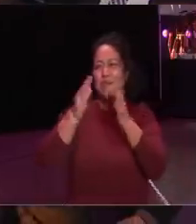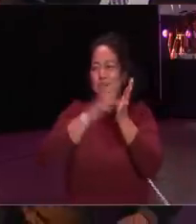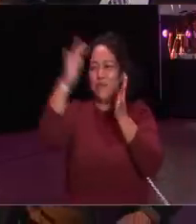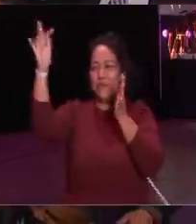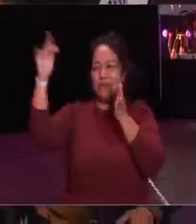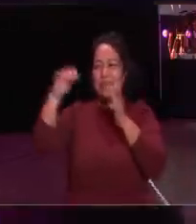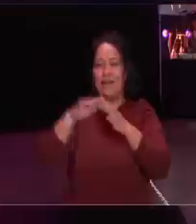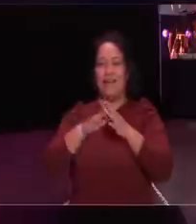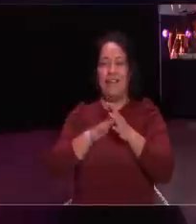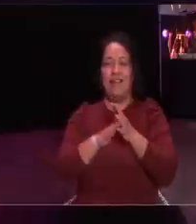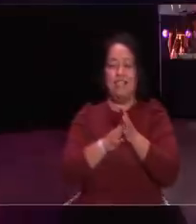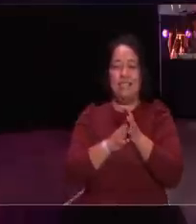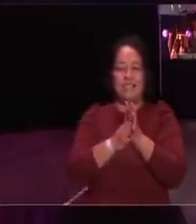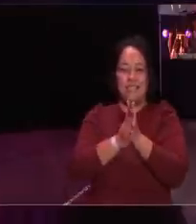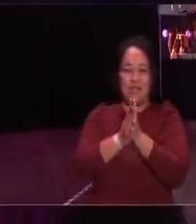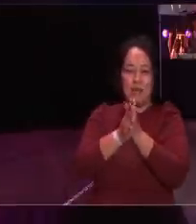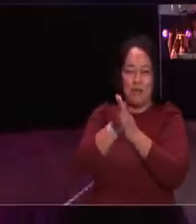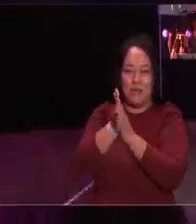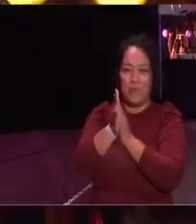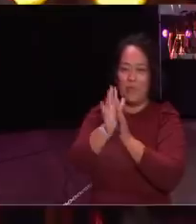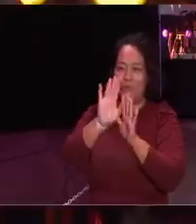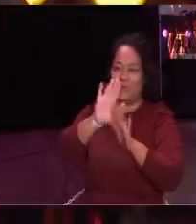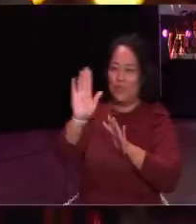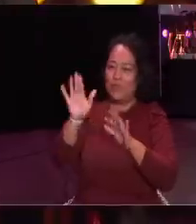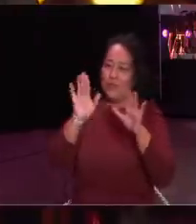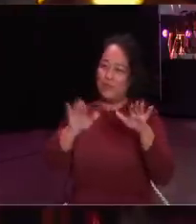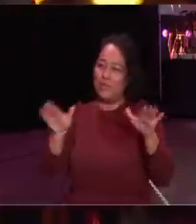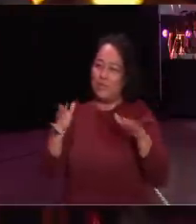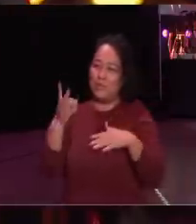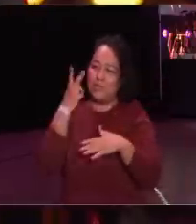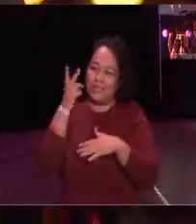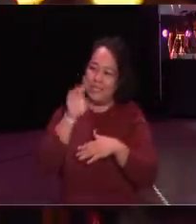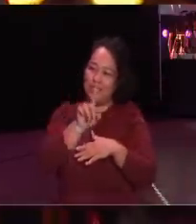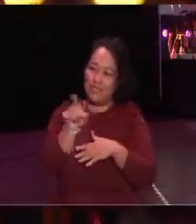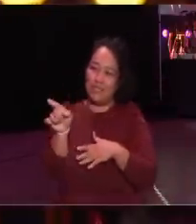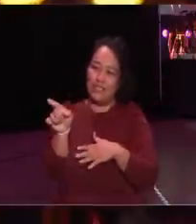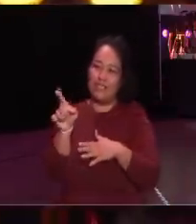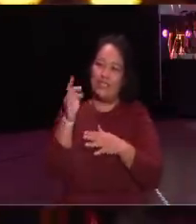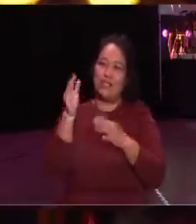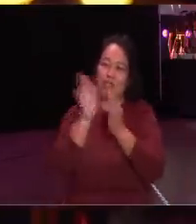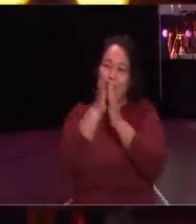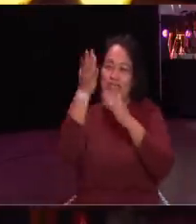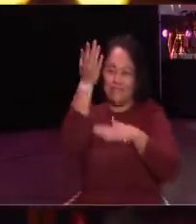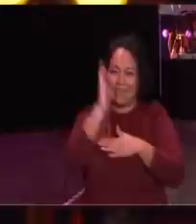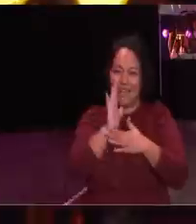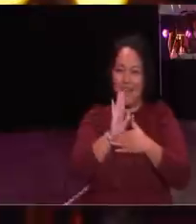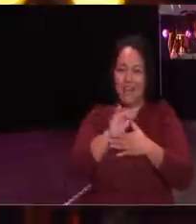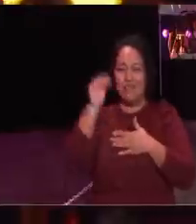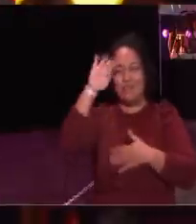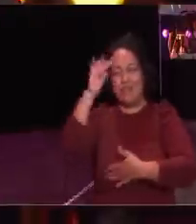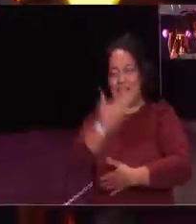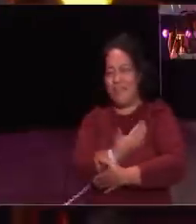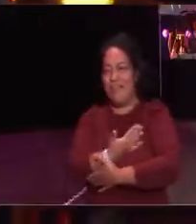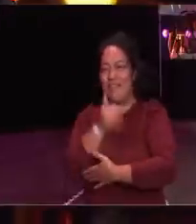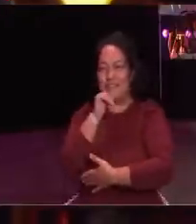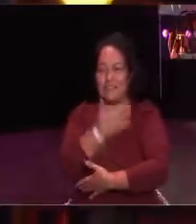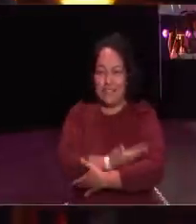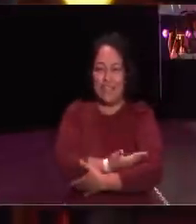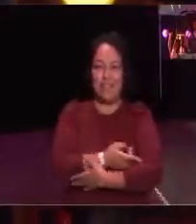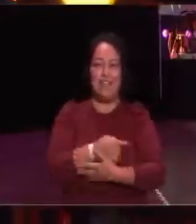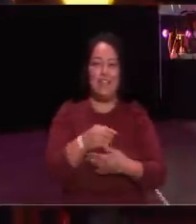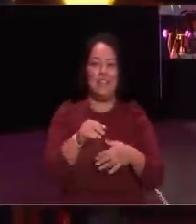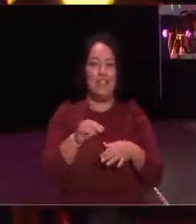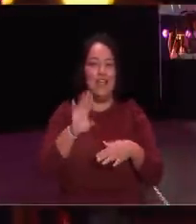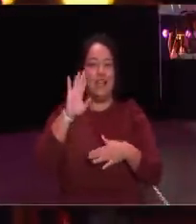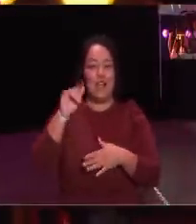Que tus hijos te vean alabando a Dios. That your children will see you praising God. Que tus hijas te vean alabando a Dios. Your daughters will see you praising God. Que tus